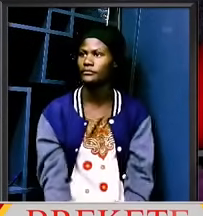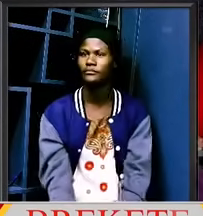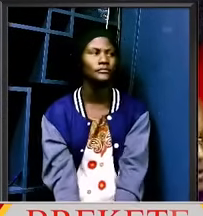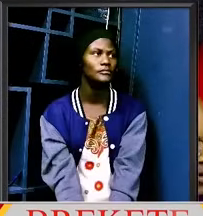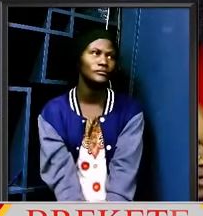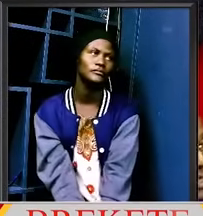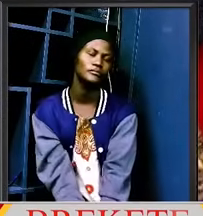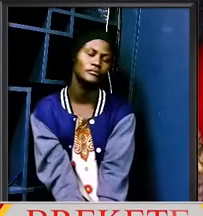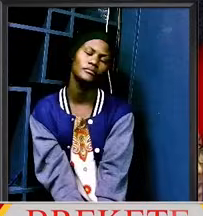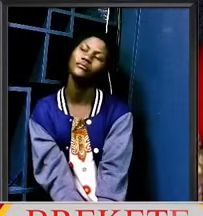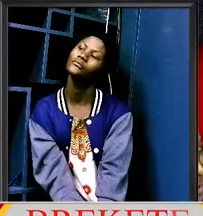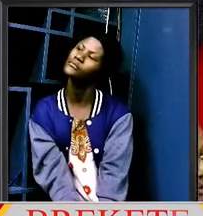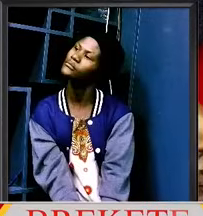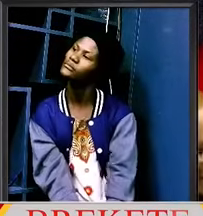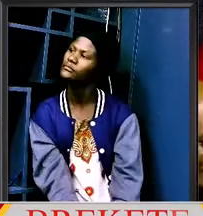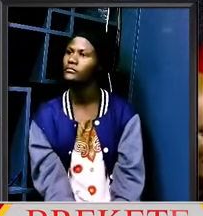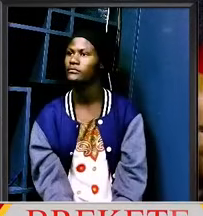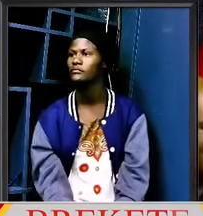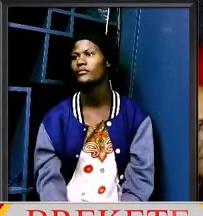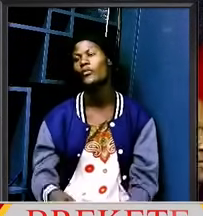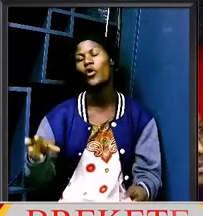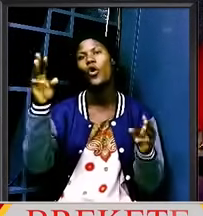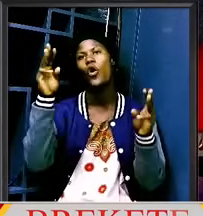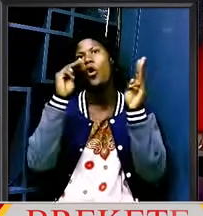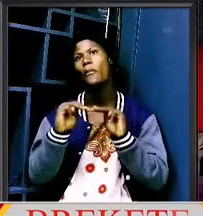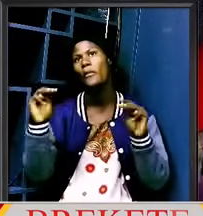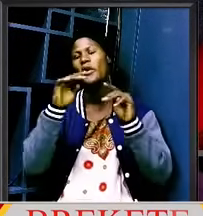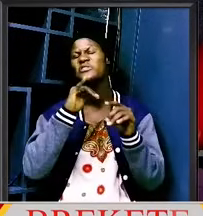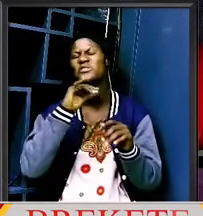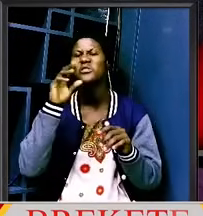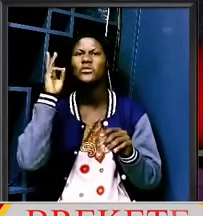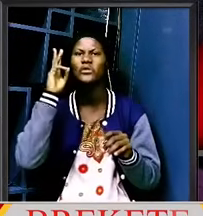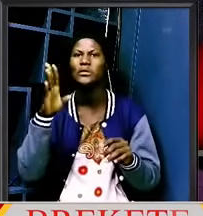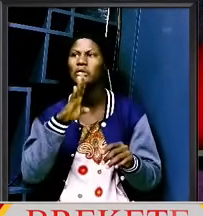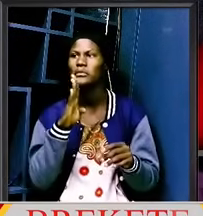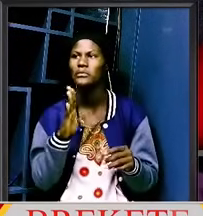thing don't reach like how many? On Monday, it will be 1 month.